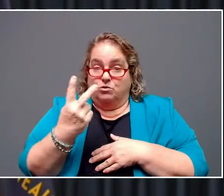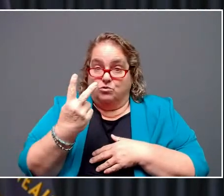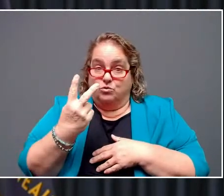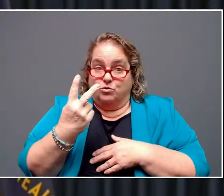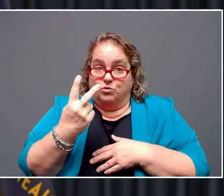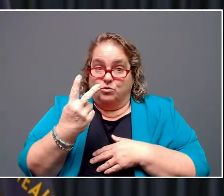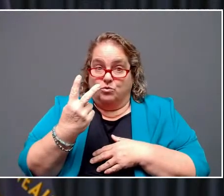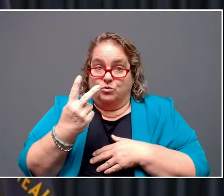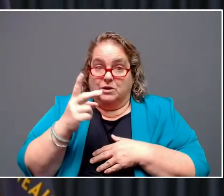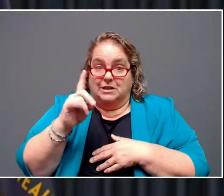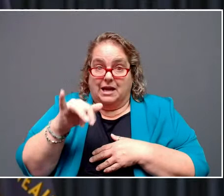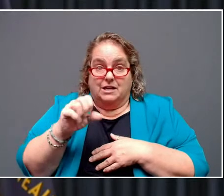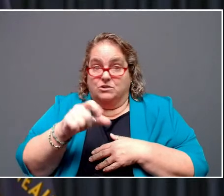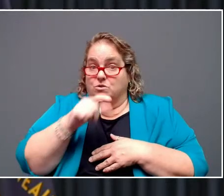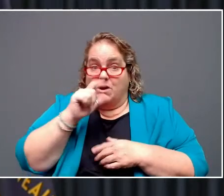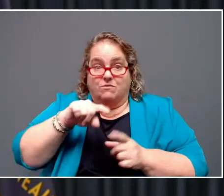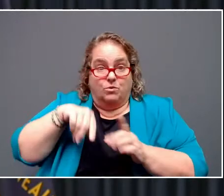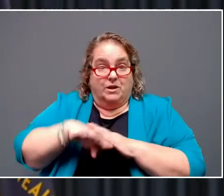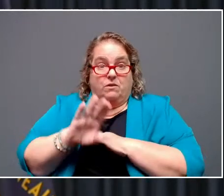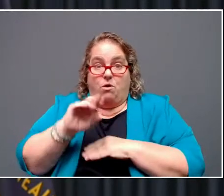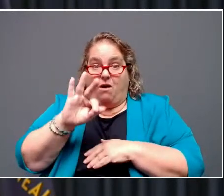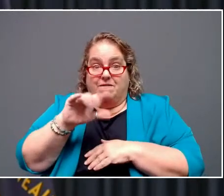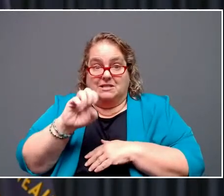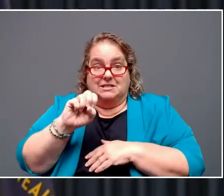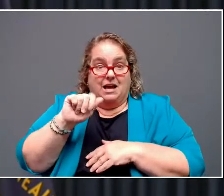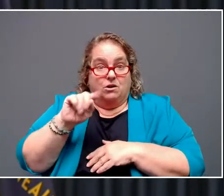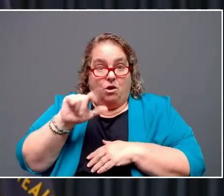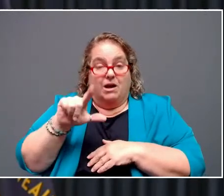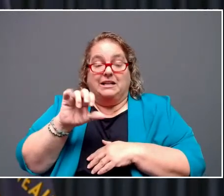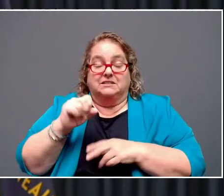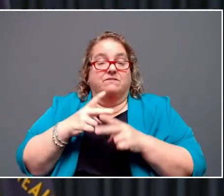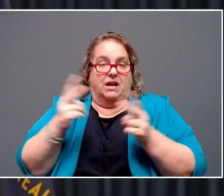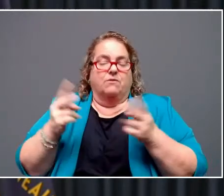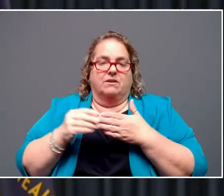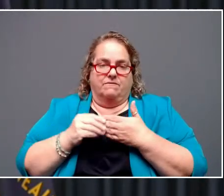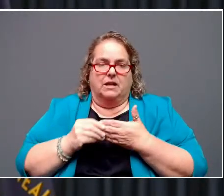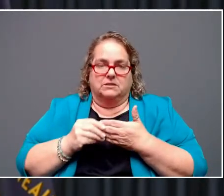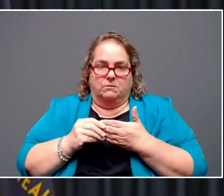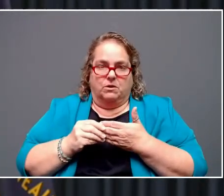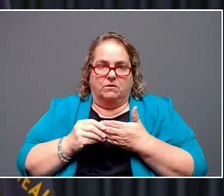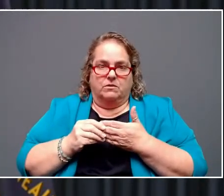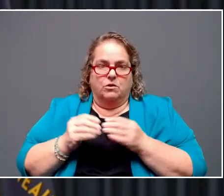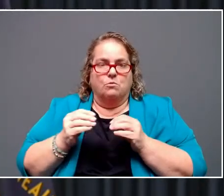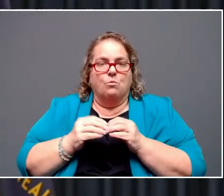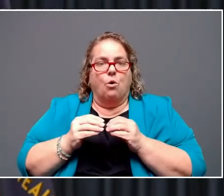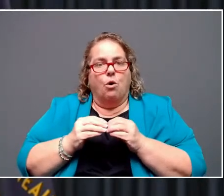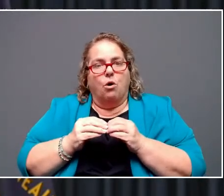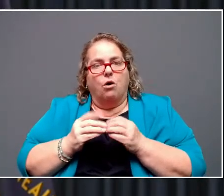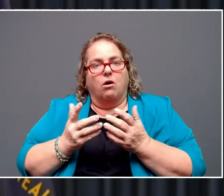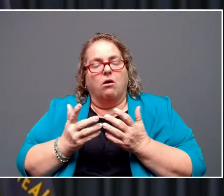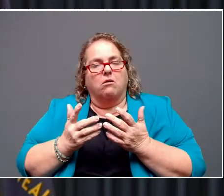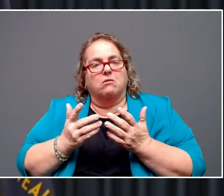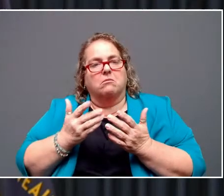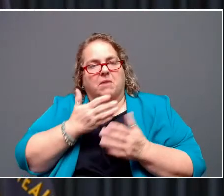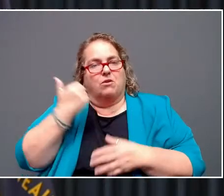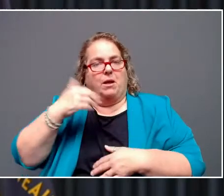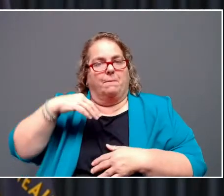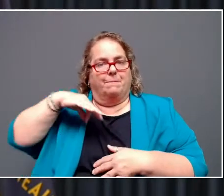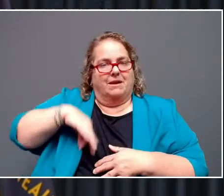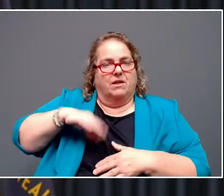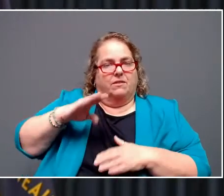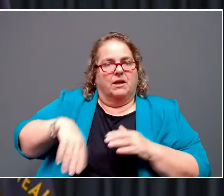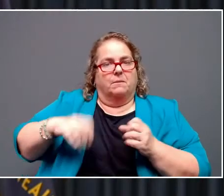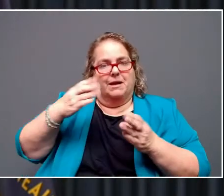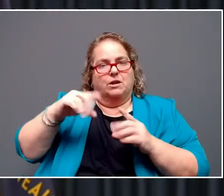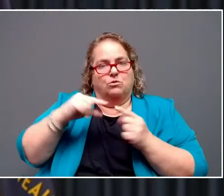come into the office at all is flexibility. It's a more generous benefit than a lot of groups that are out there.